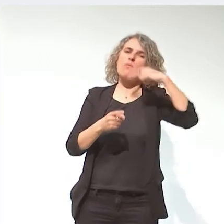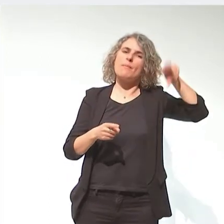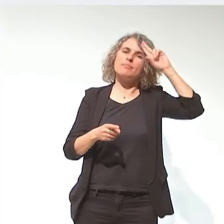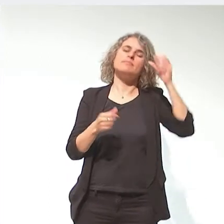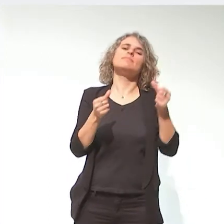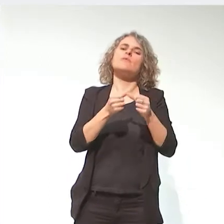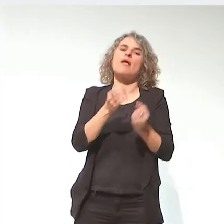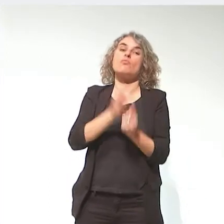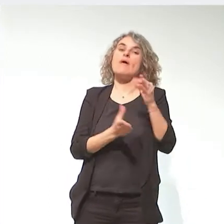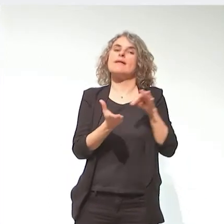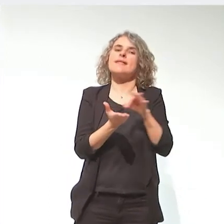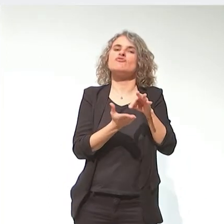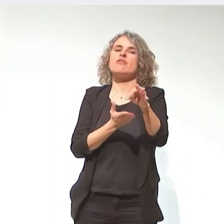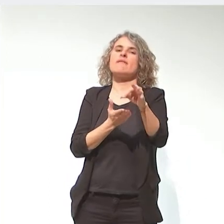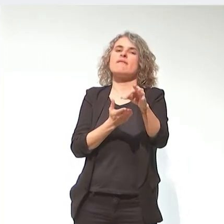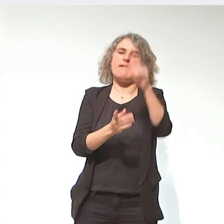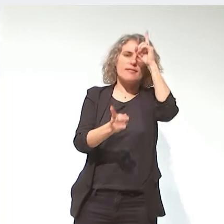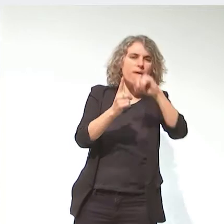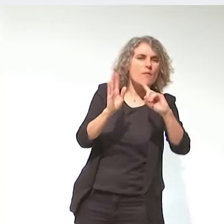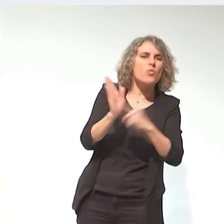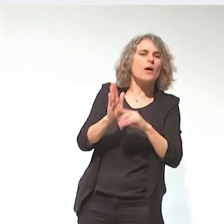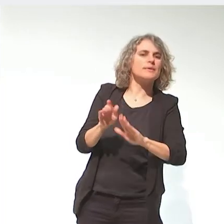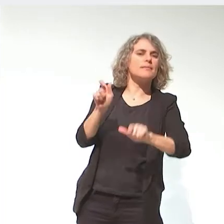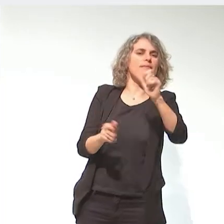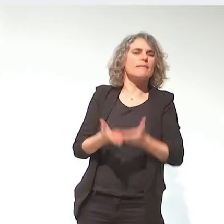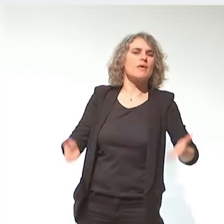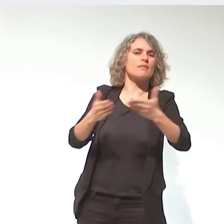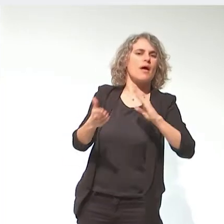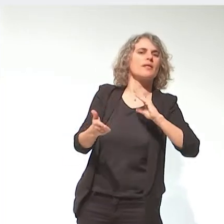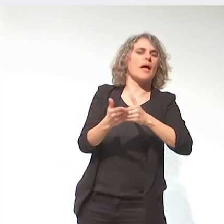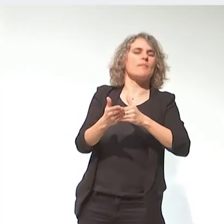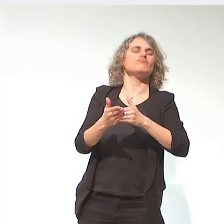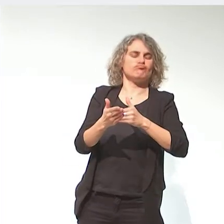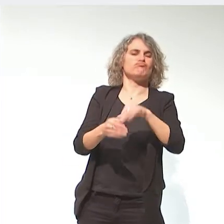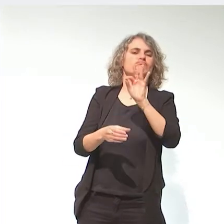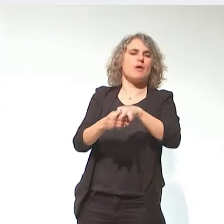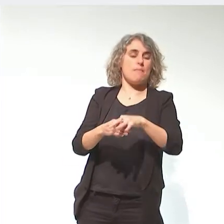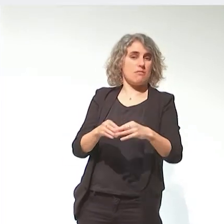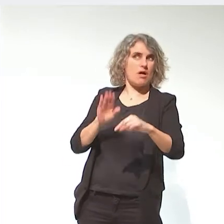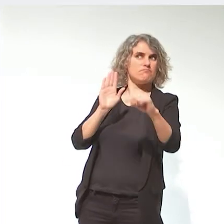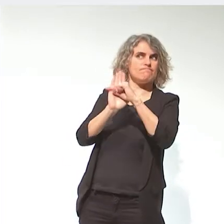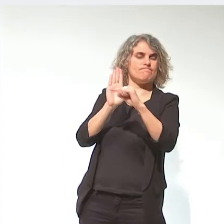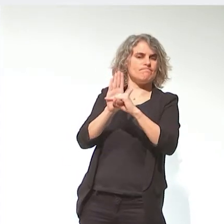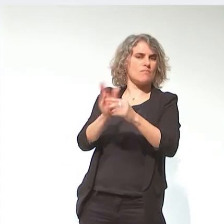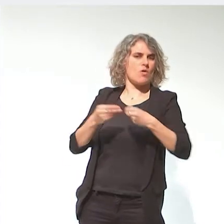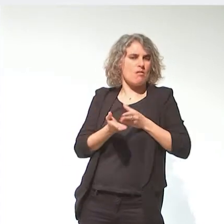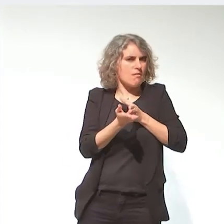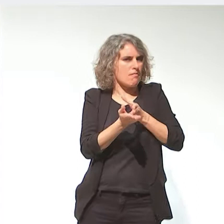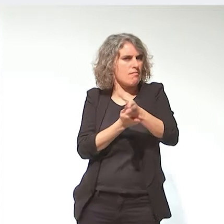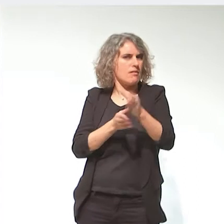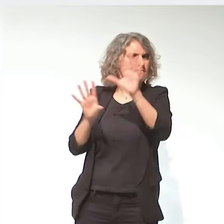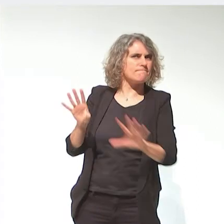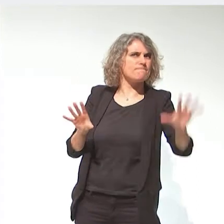strategy. The strategy frames our action at EU level and supports and complements the